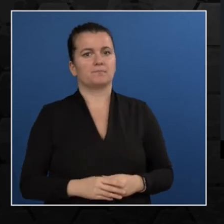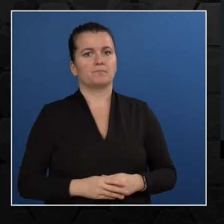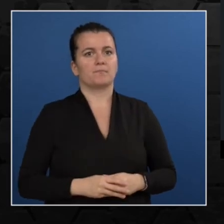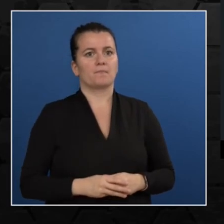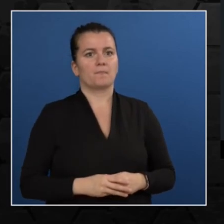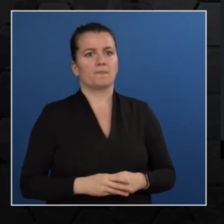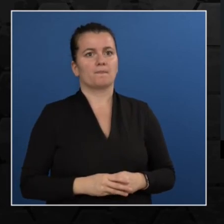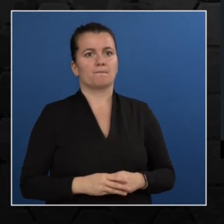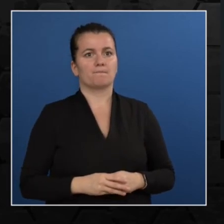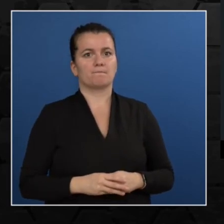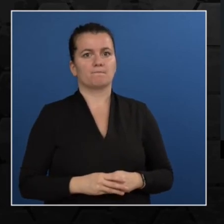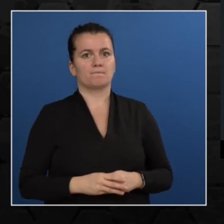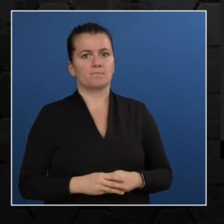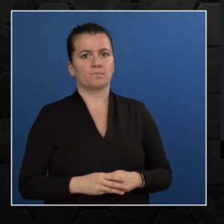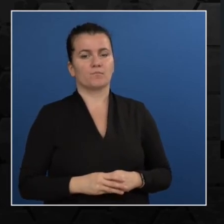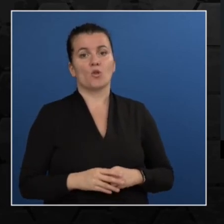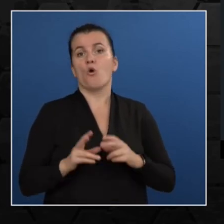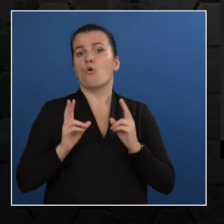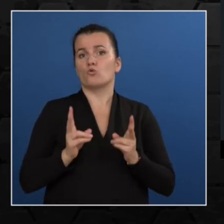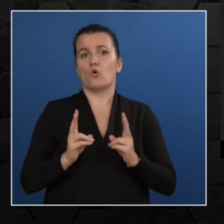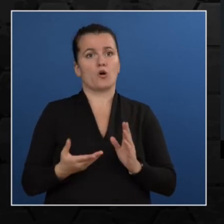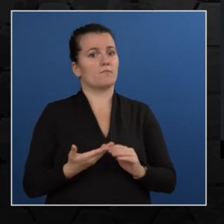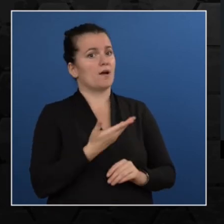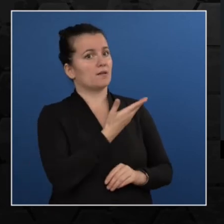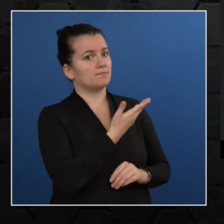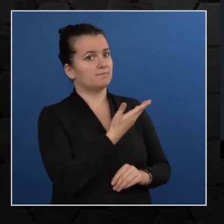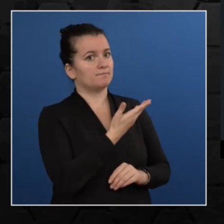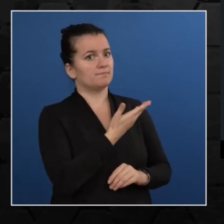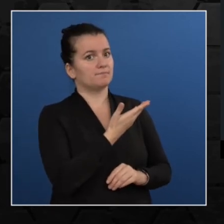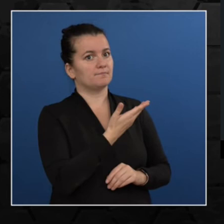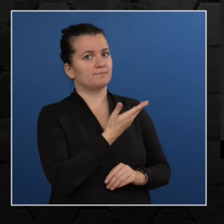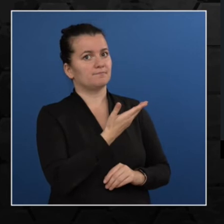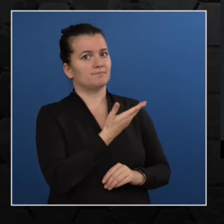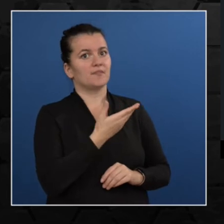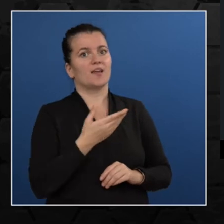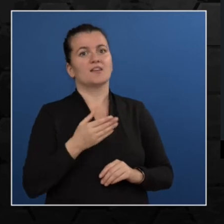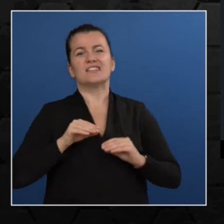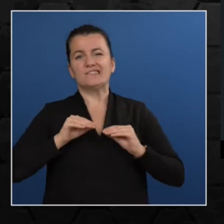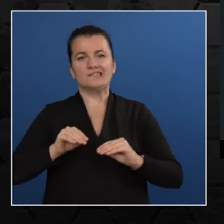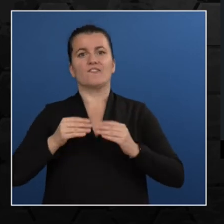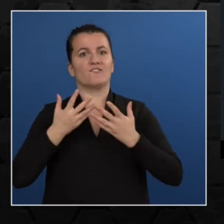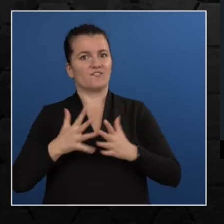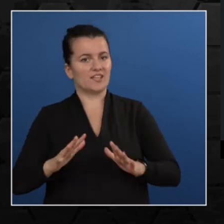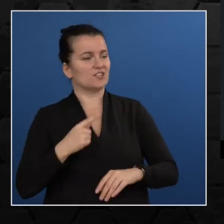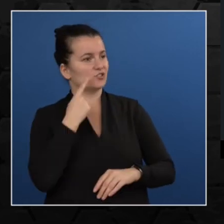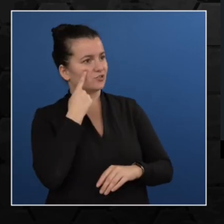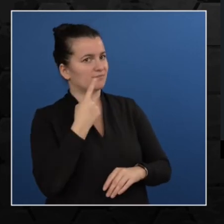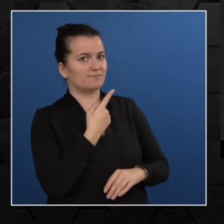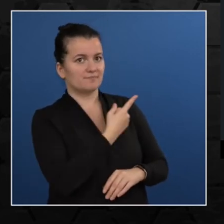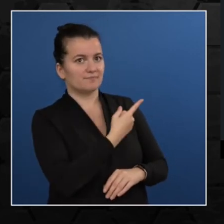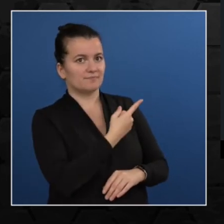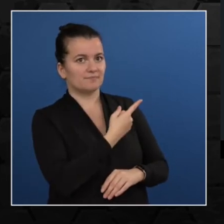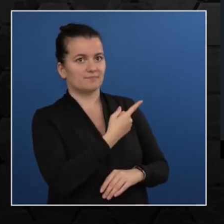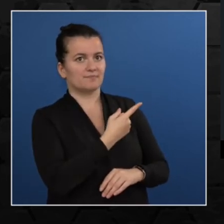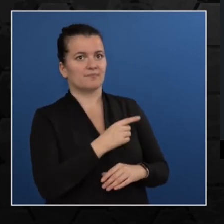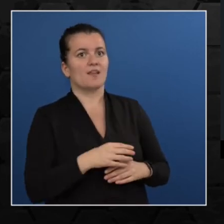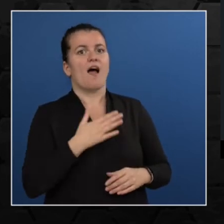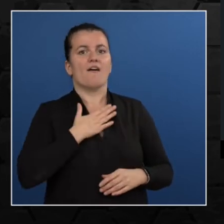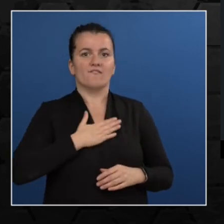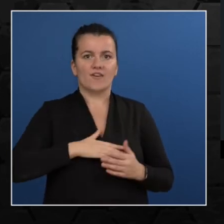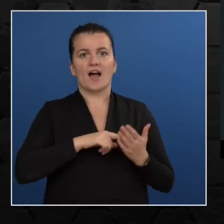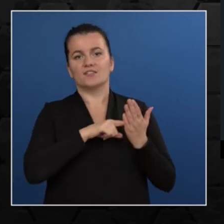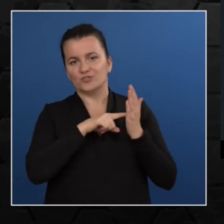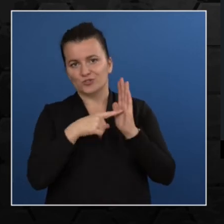Okay. So this is the result, the end result of what I wanted us to do, but because of time, I just took a picture for you. So